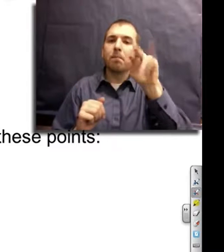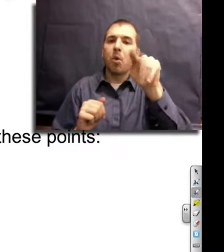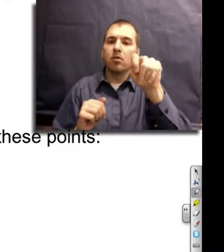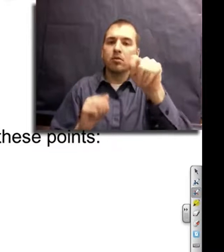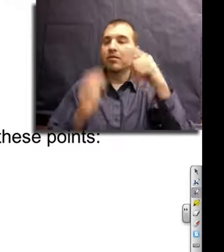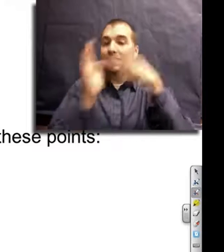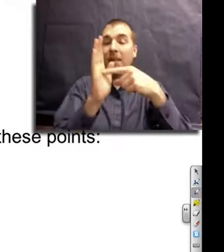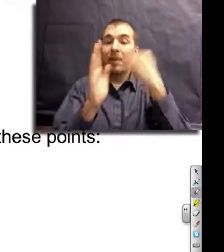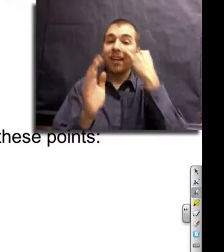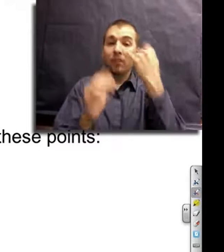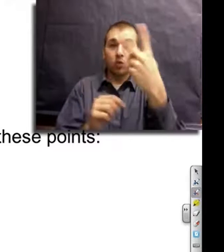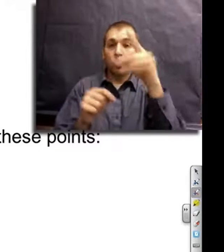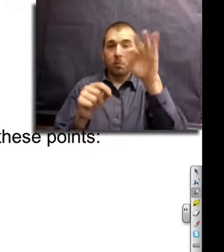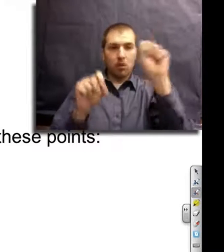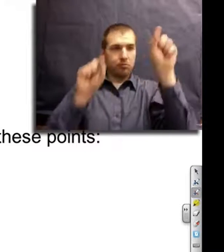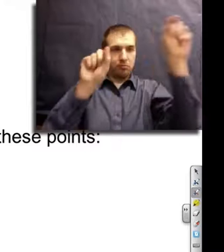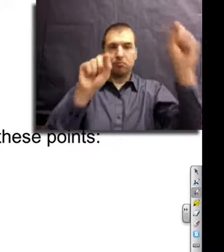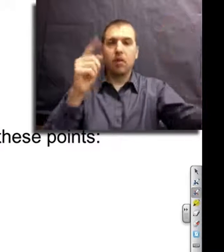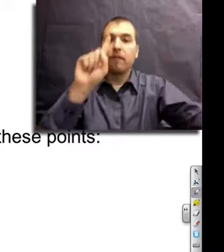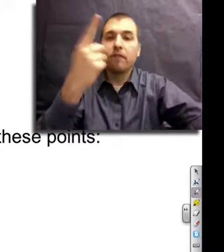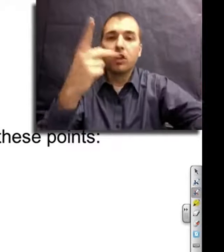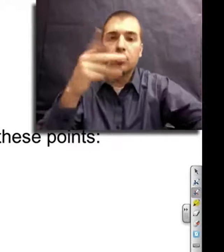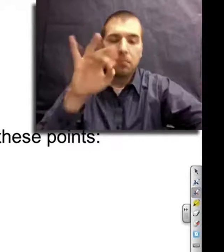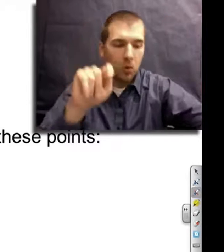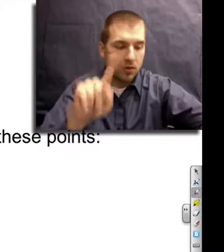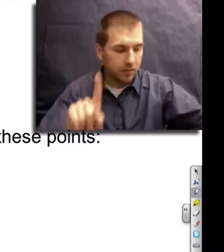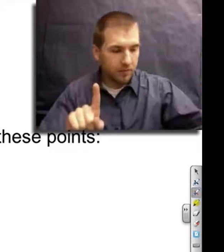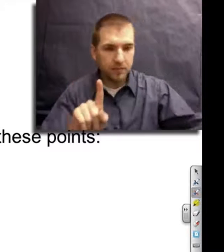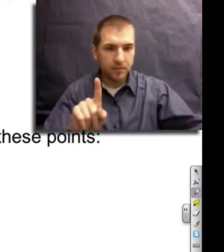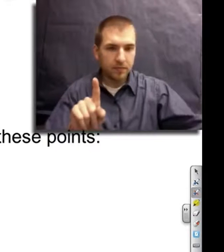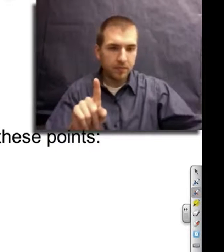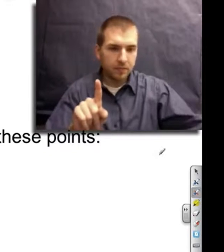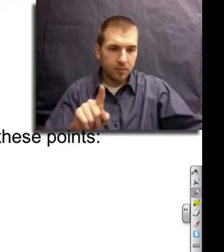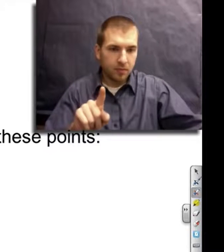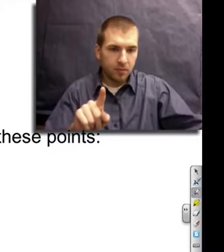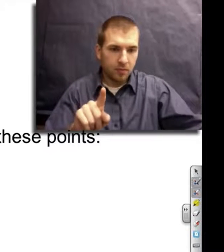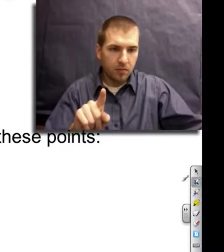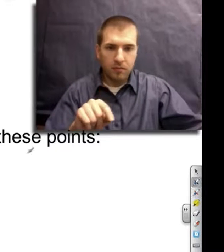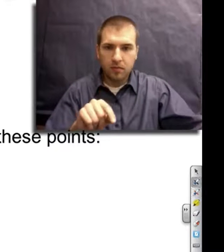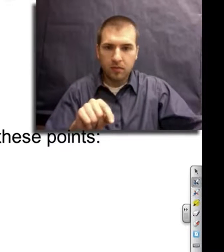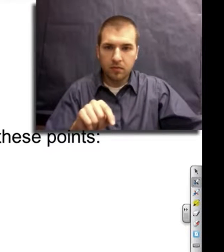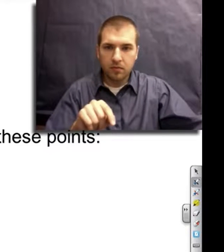it's not meaning the second point. So if you have 2 points, so the first point,